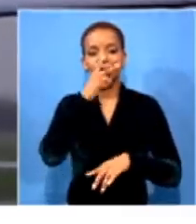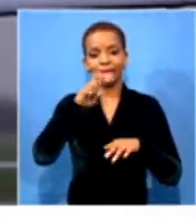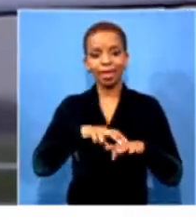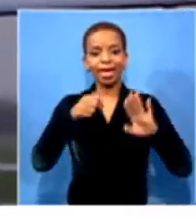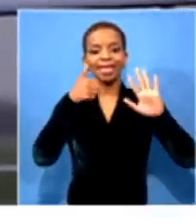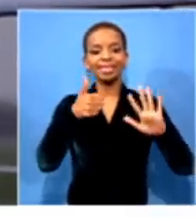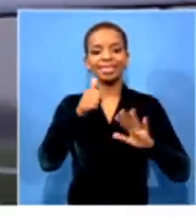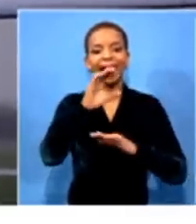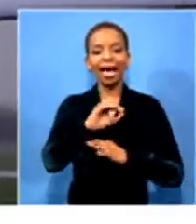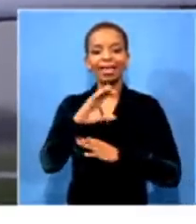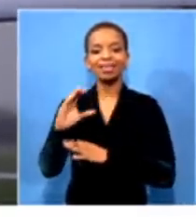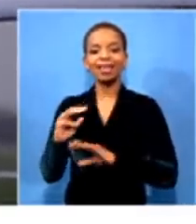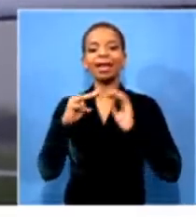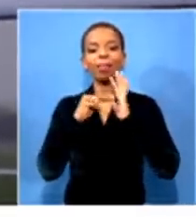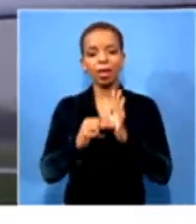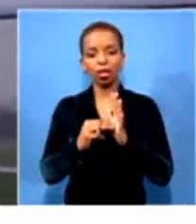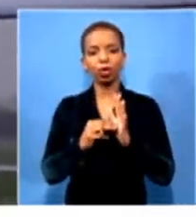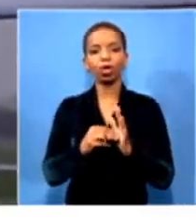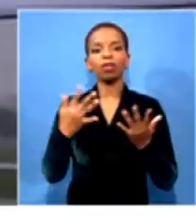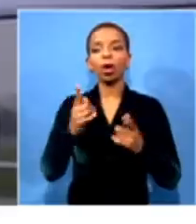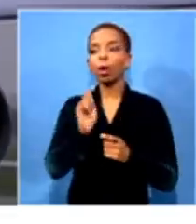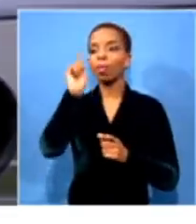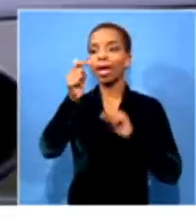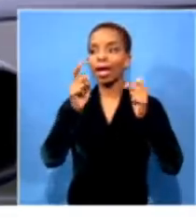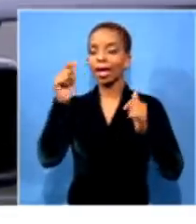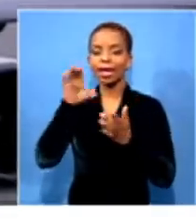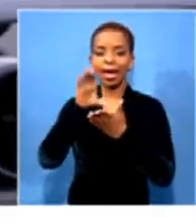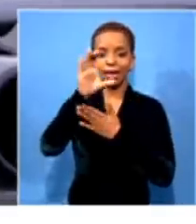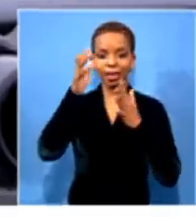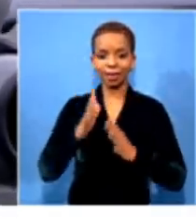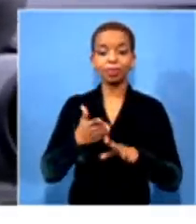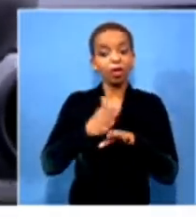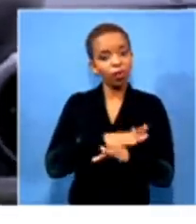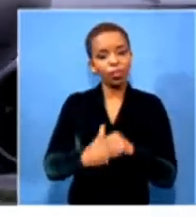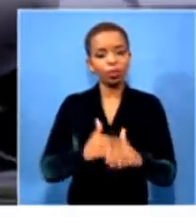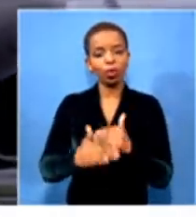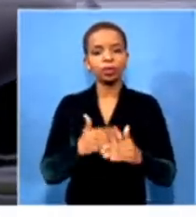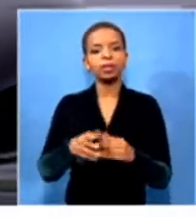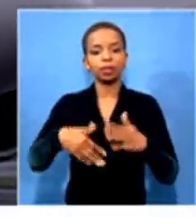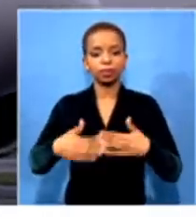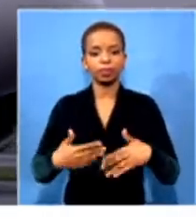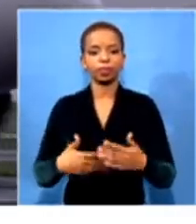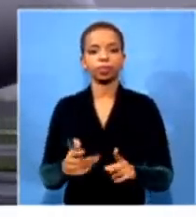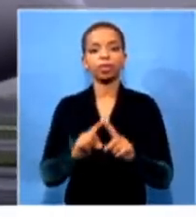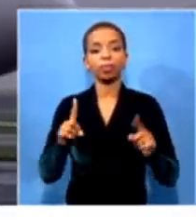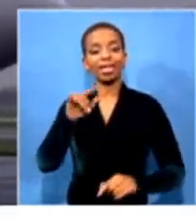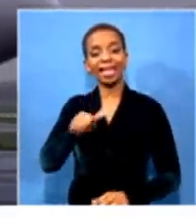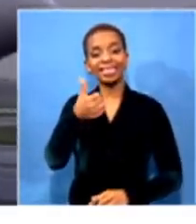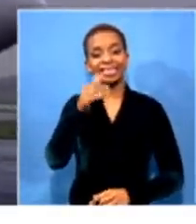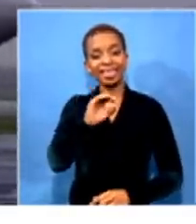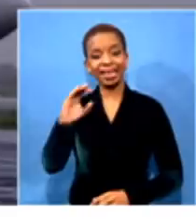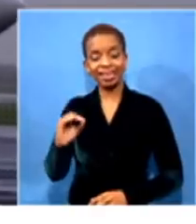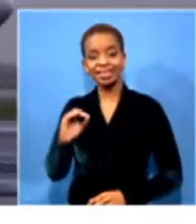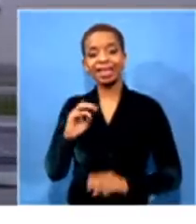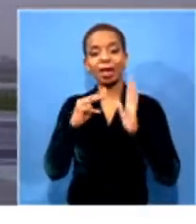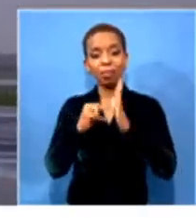that existed before this business rescue process was undertaken. Now, that 600 million rand is not actually even enough to pay